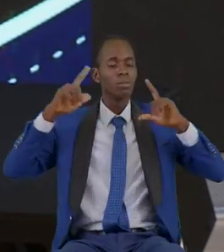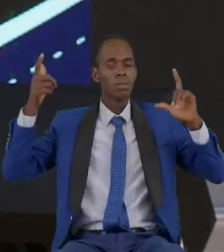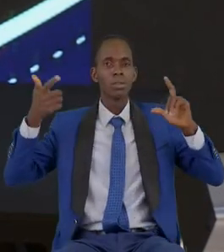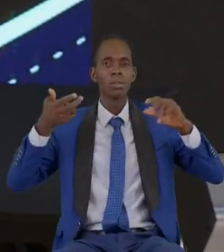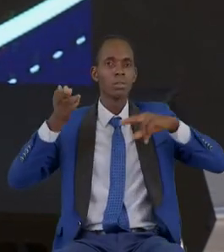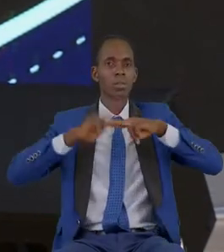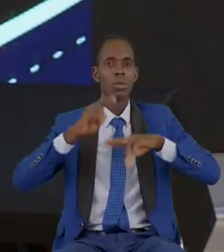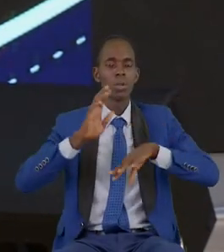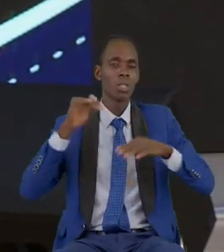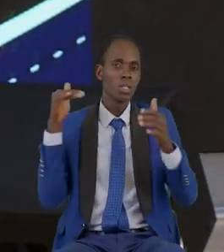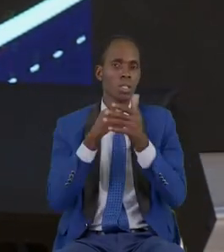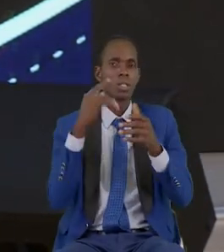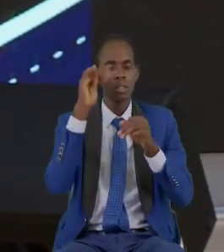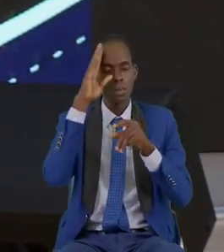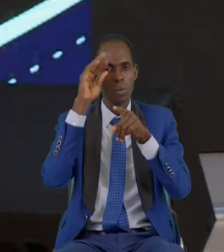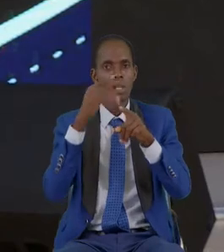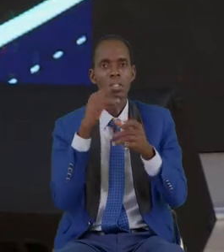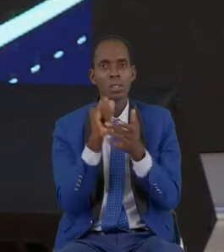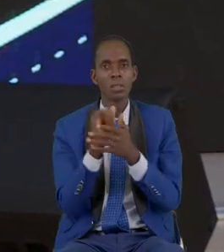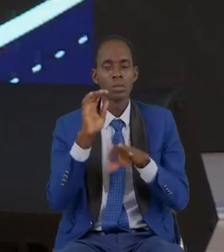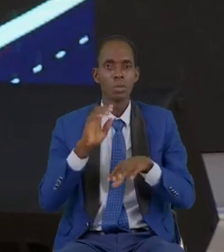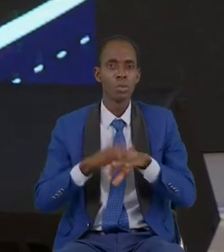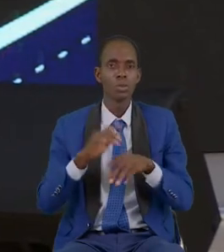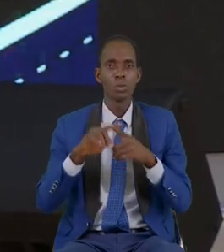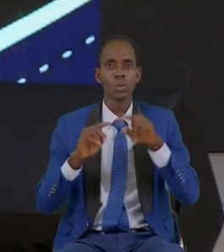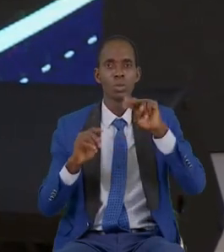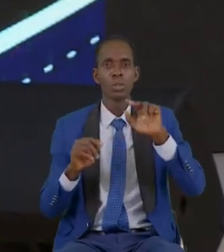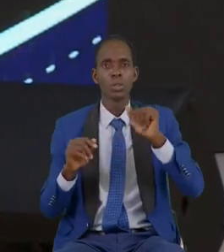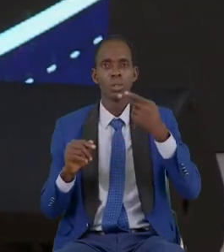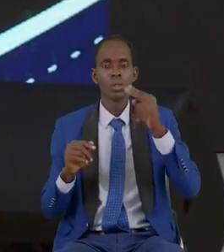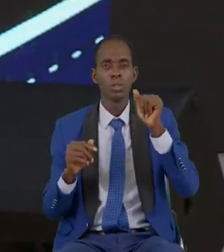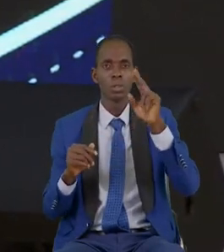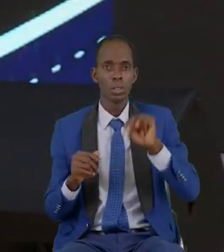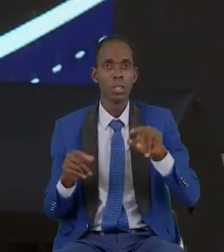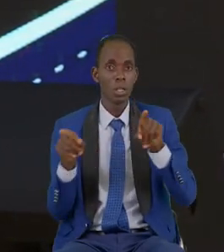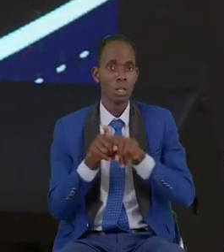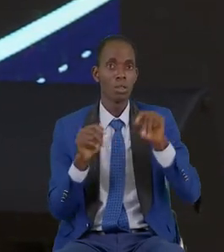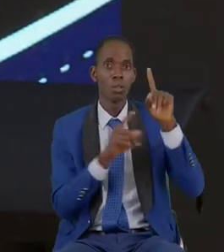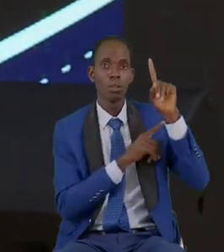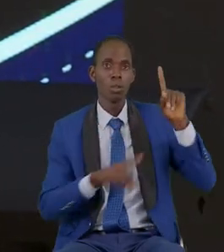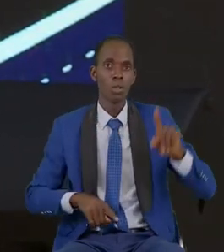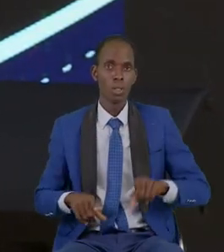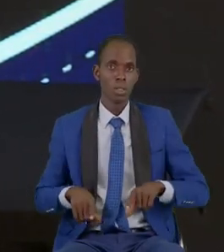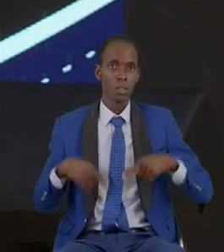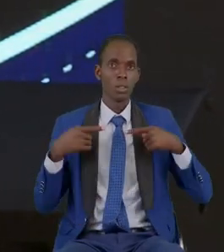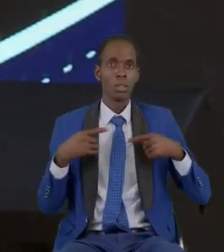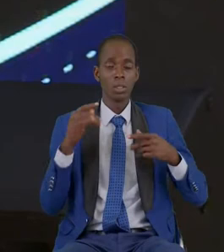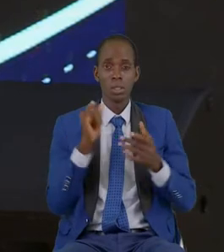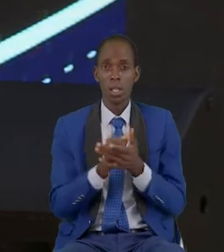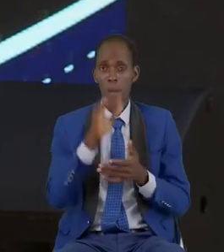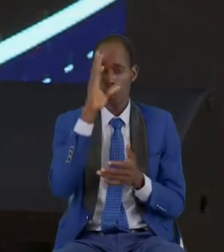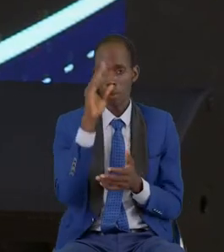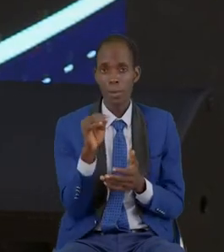he said to Nathan, as the Lord liveth, the man that